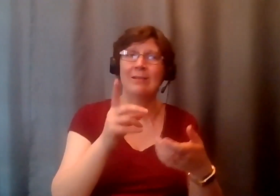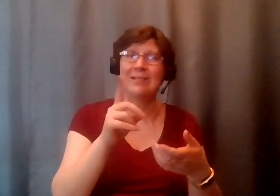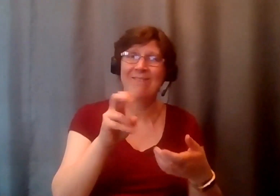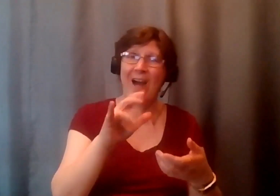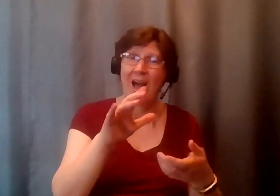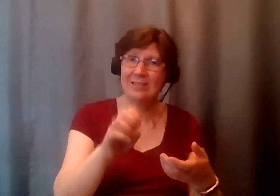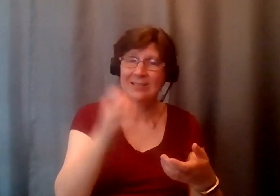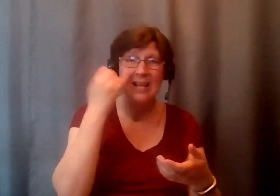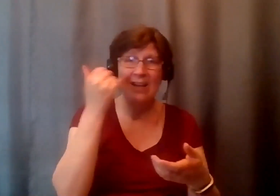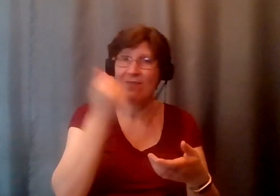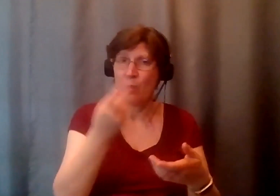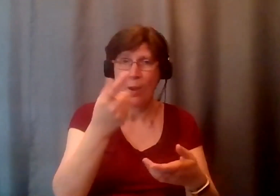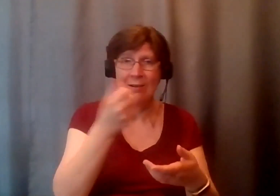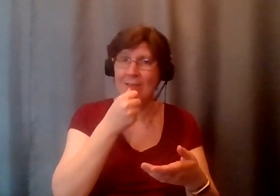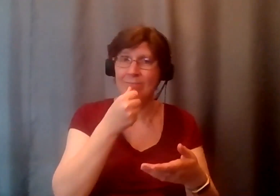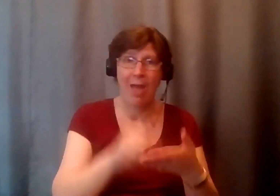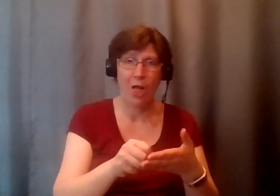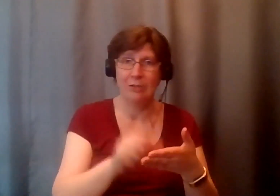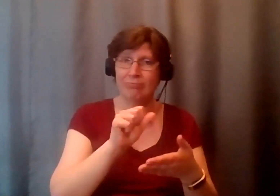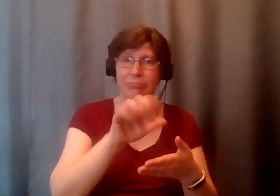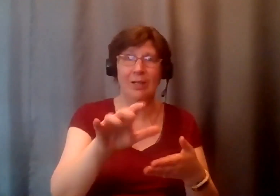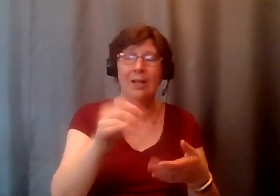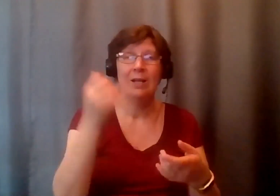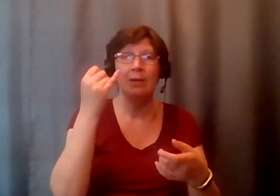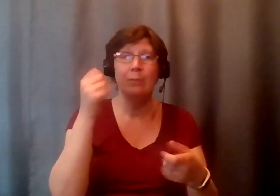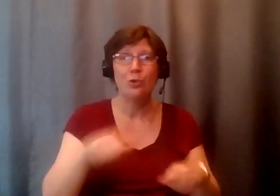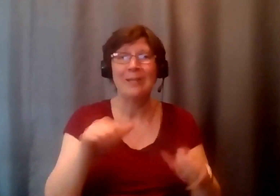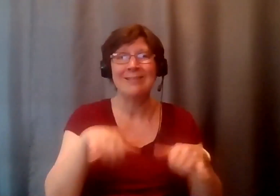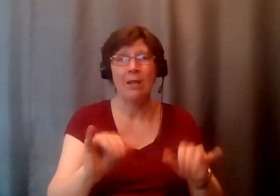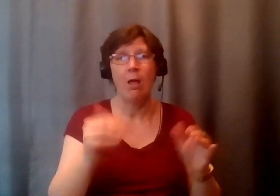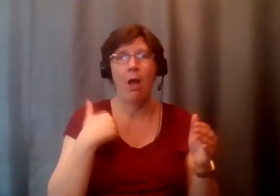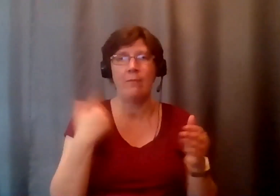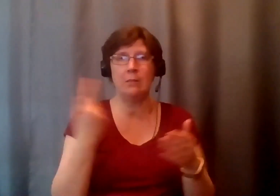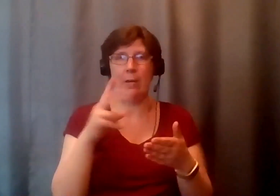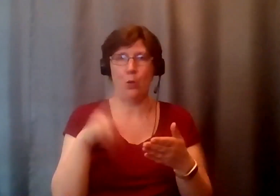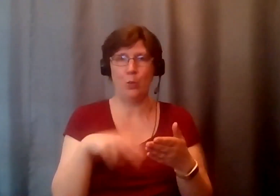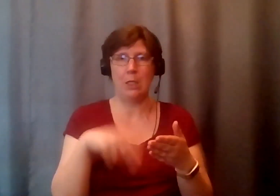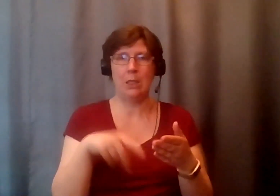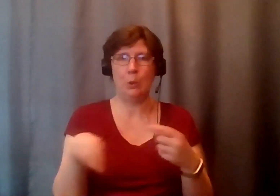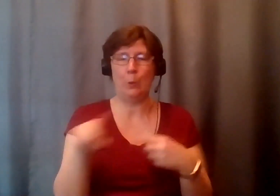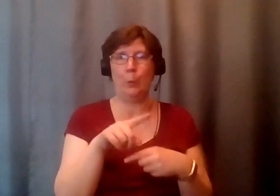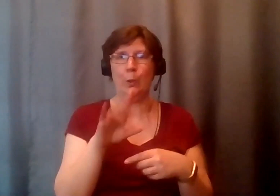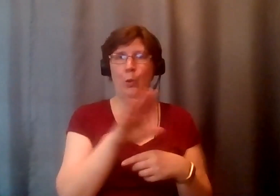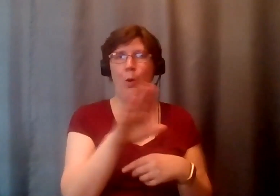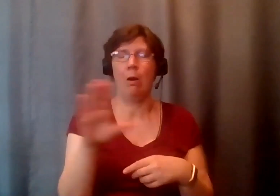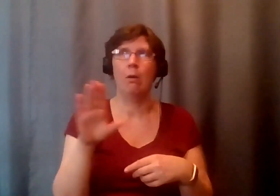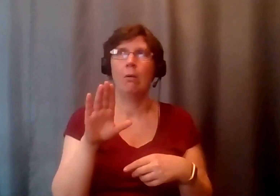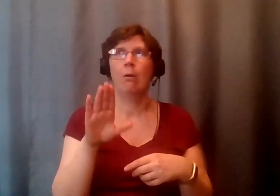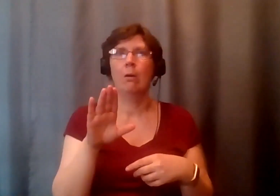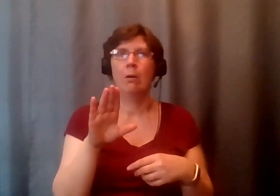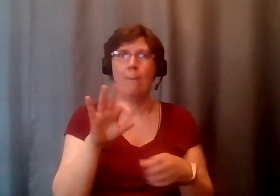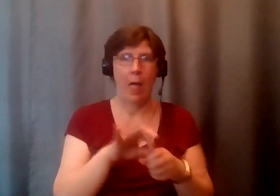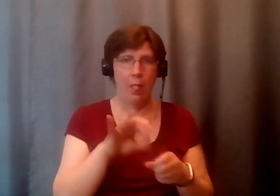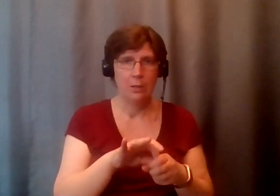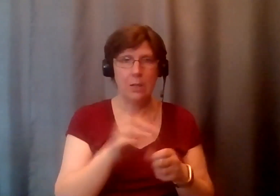get mailed, but you can still have somebody read you your ballot